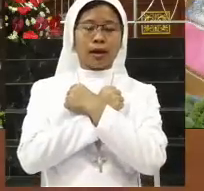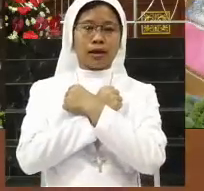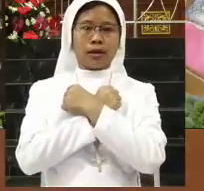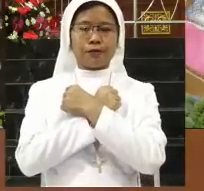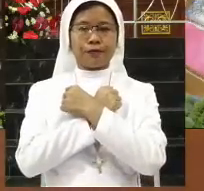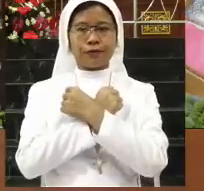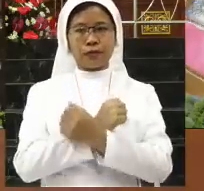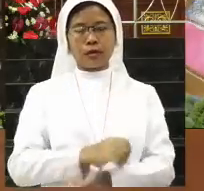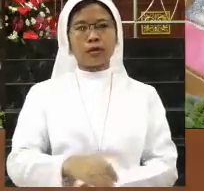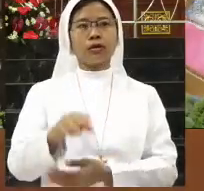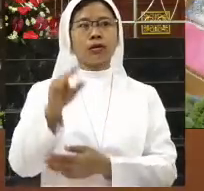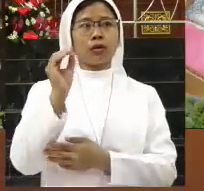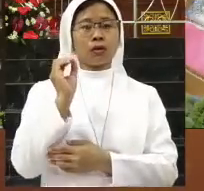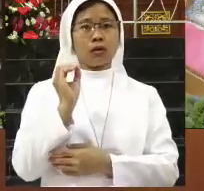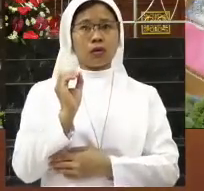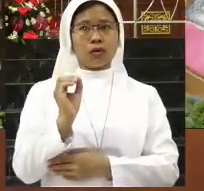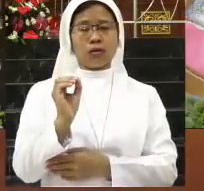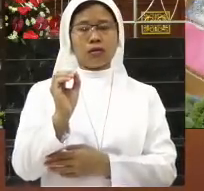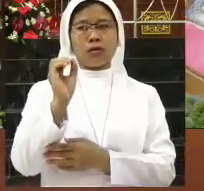pia,